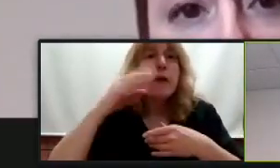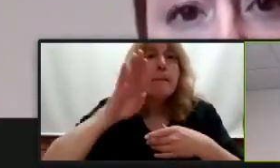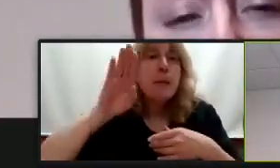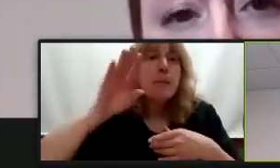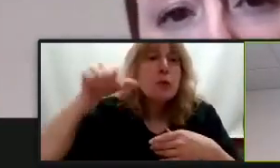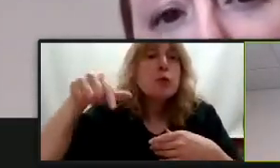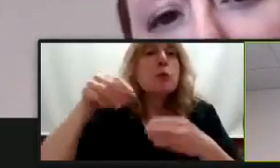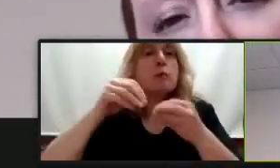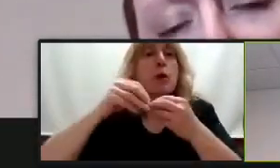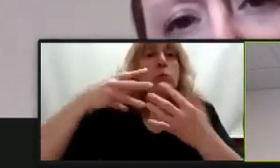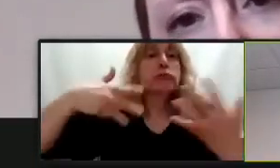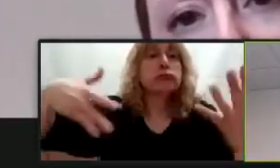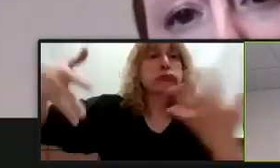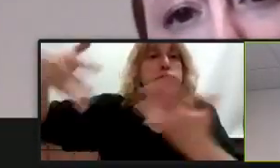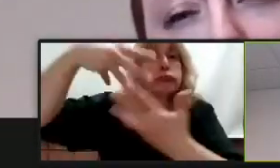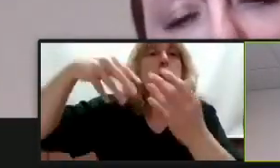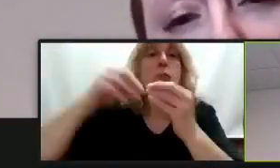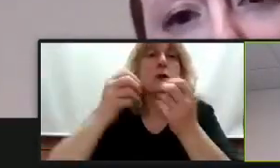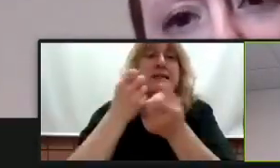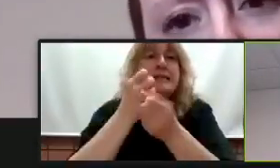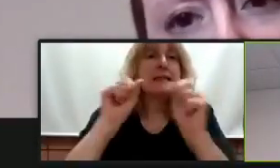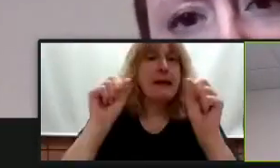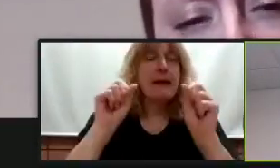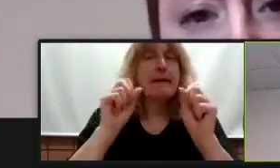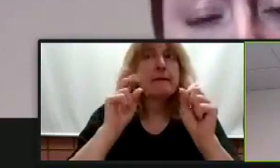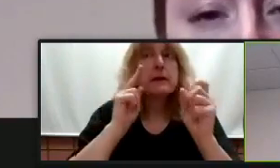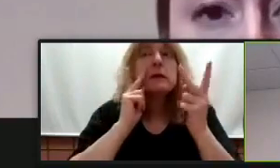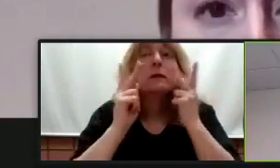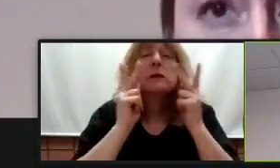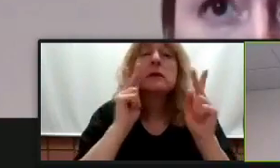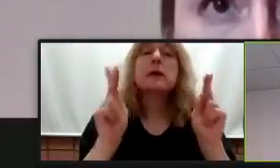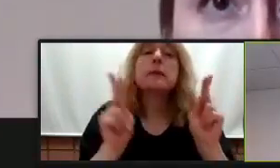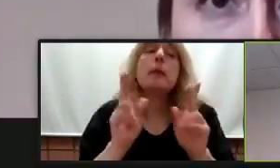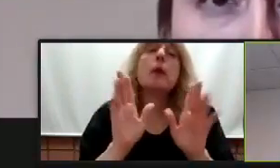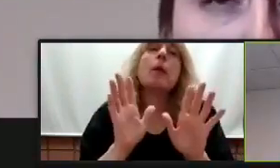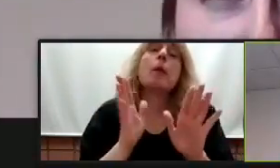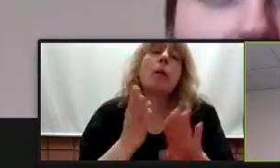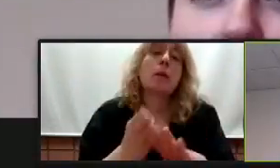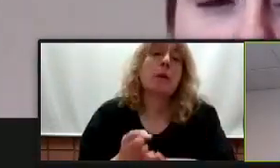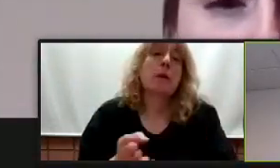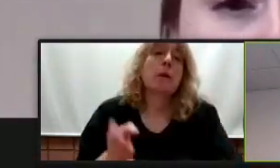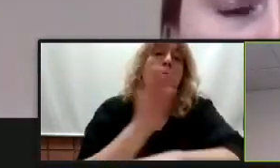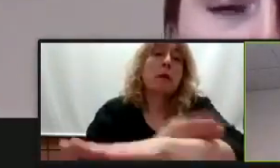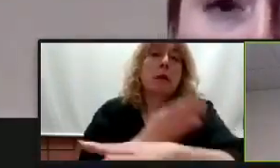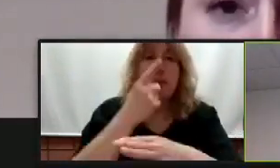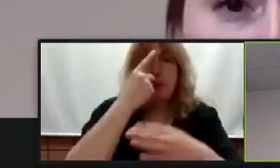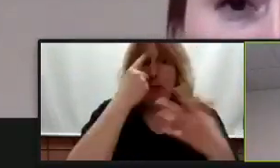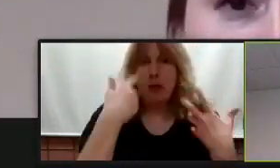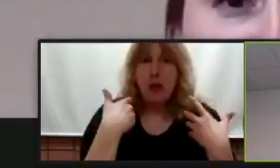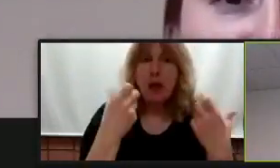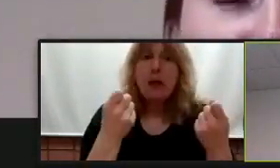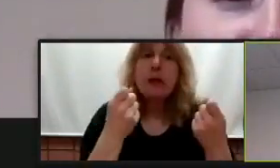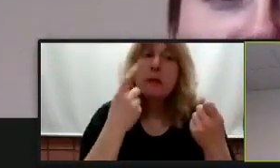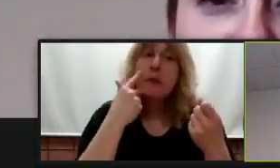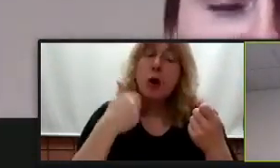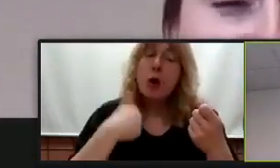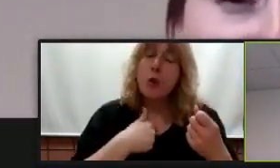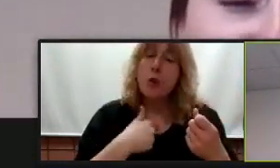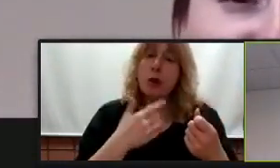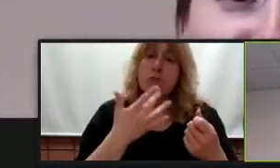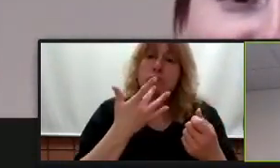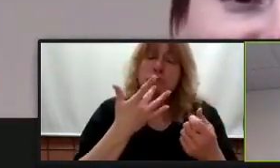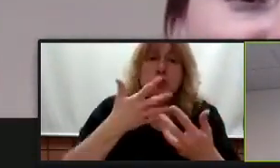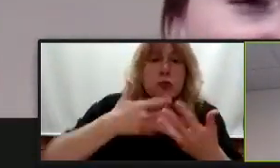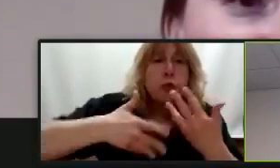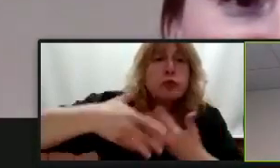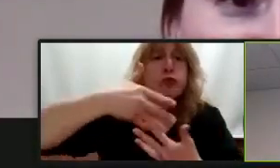make it safer to see people really helps, I think, to improve everyone's mental health. We are social creatures, and it's not sustainable